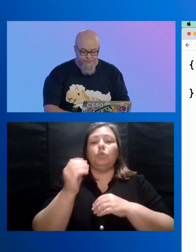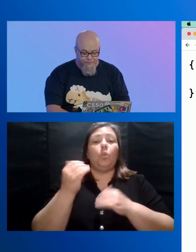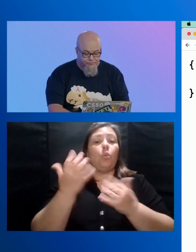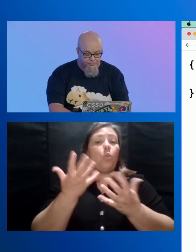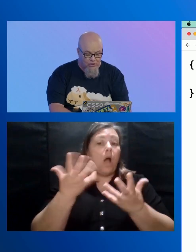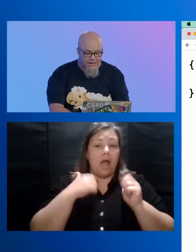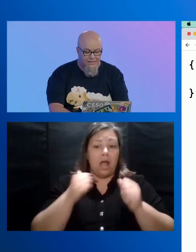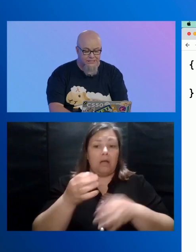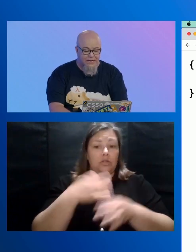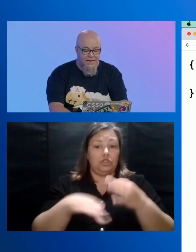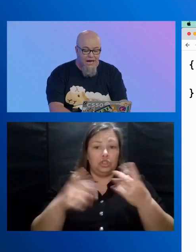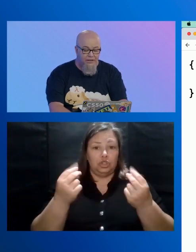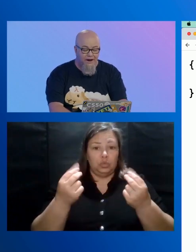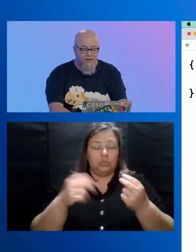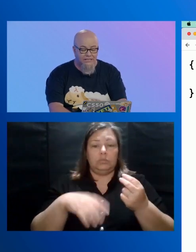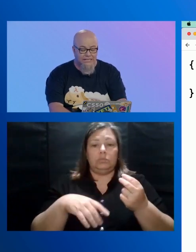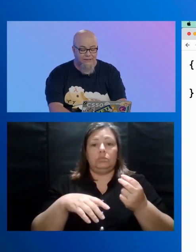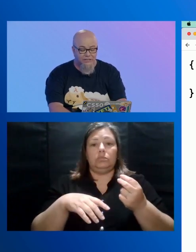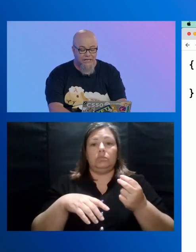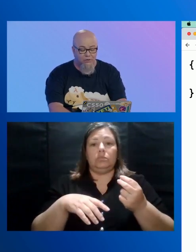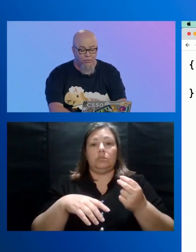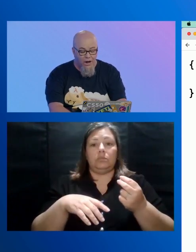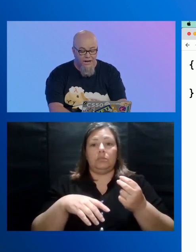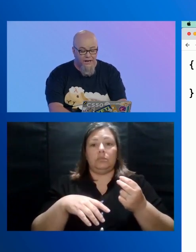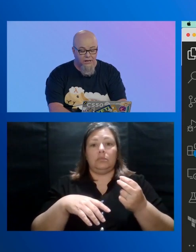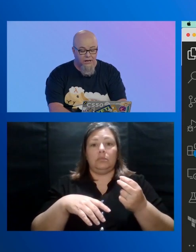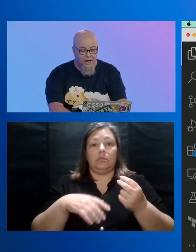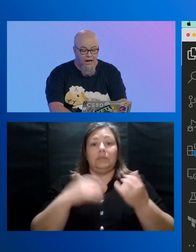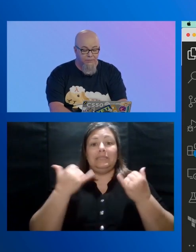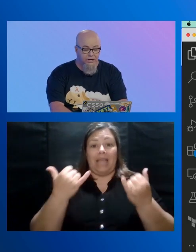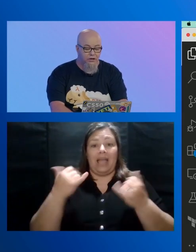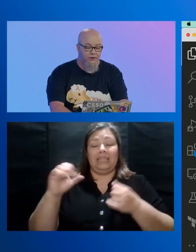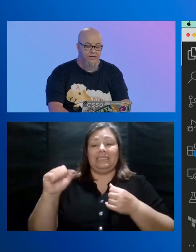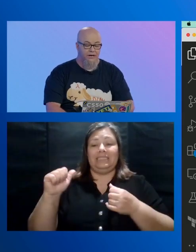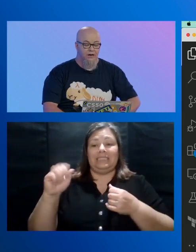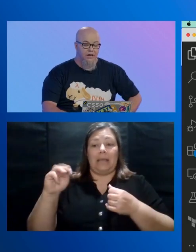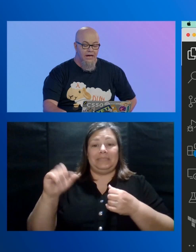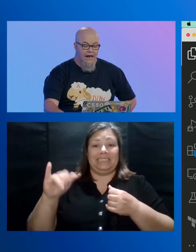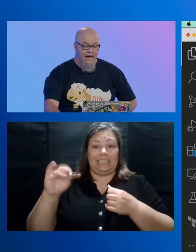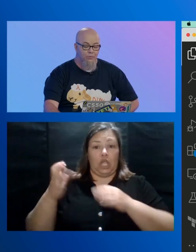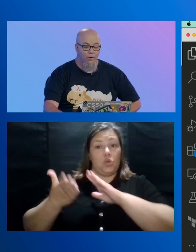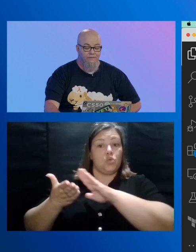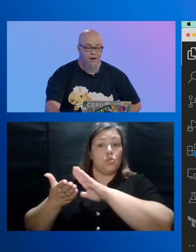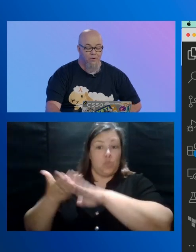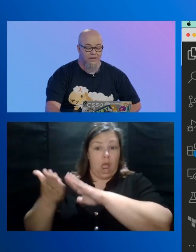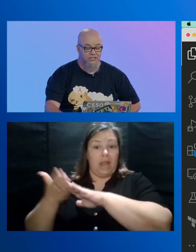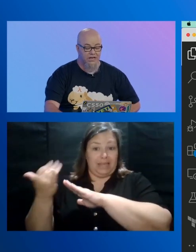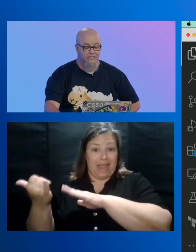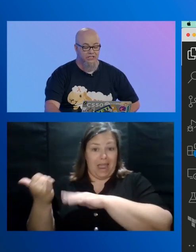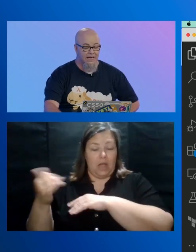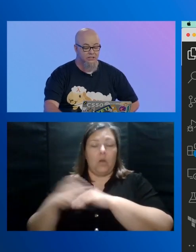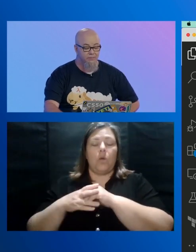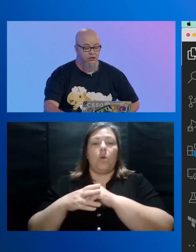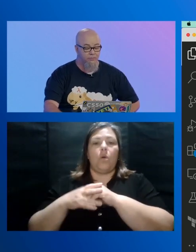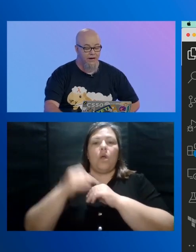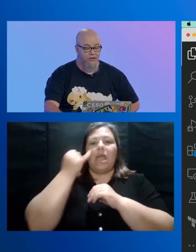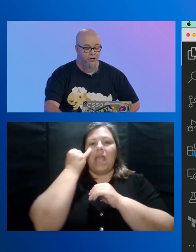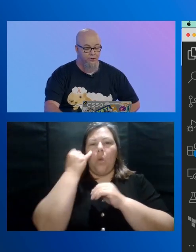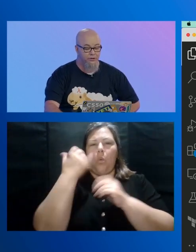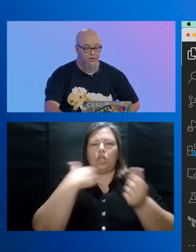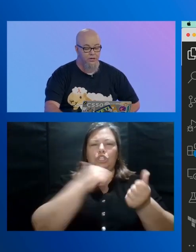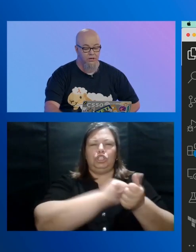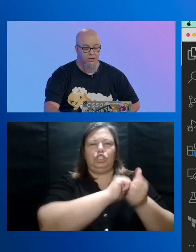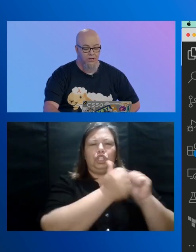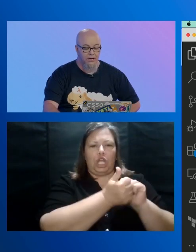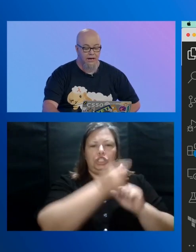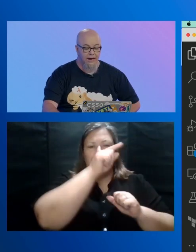do is, now that I've got SAM sync running, I'm going to go here, and what if I want to change that? So I'm going to go to my